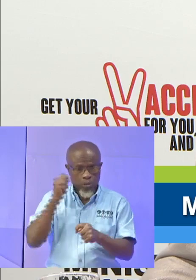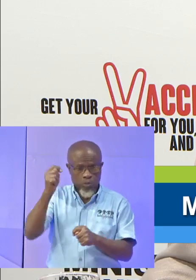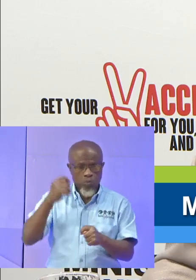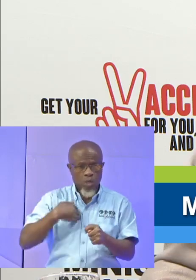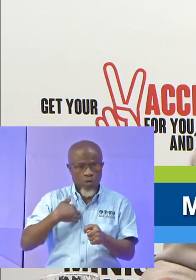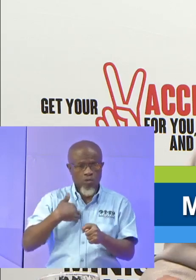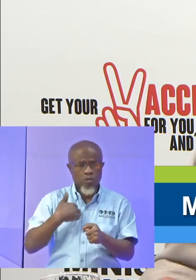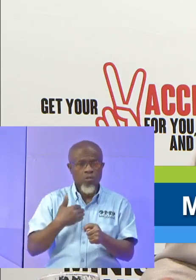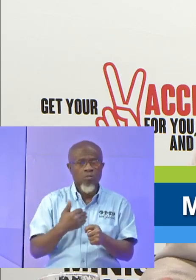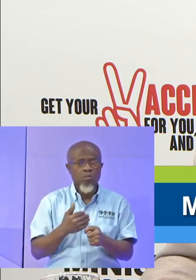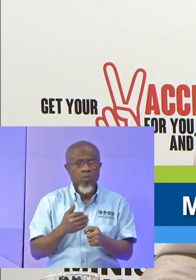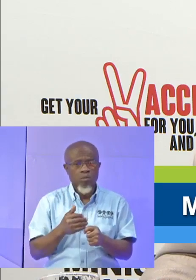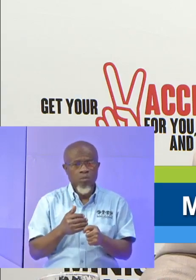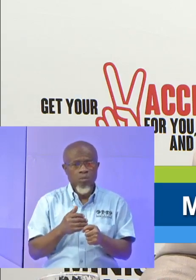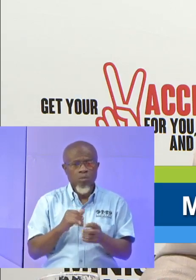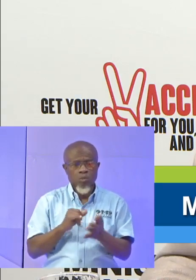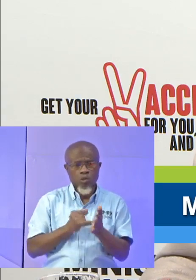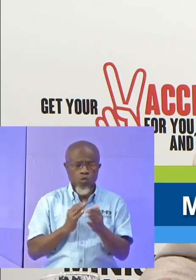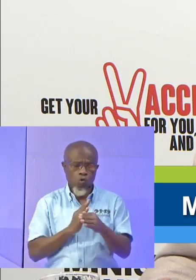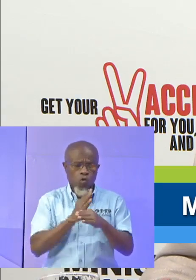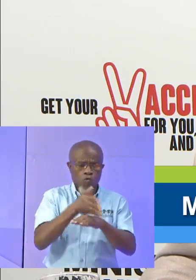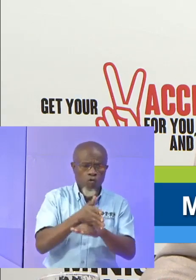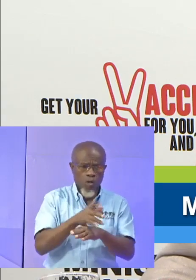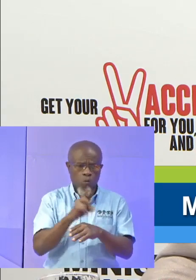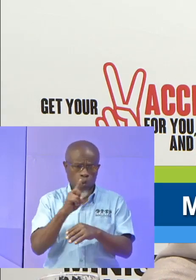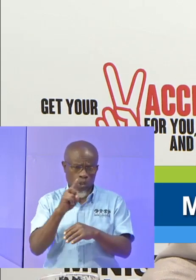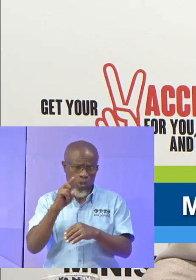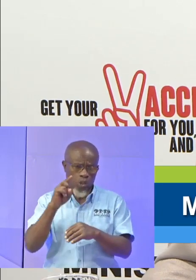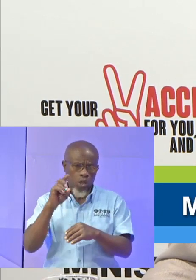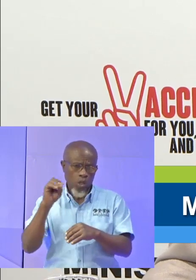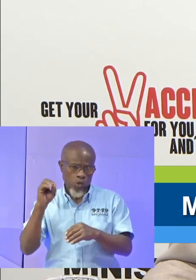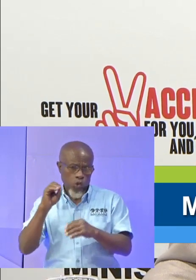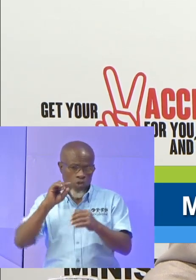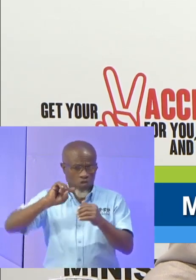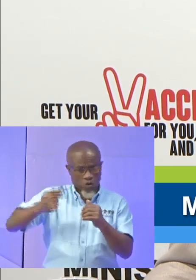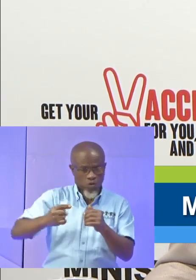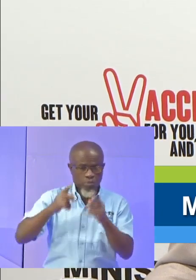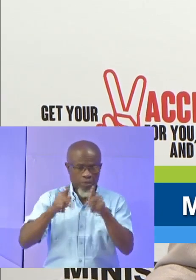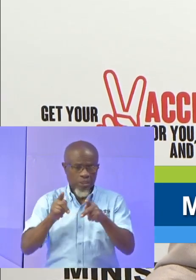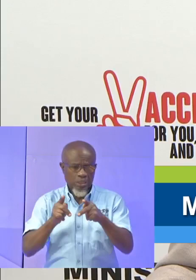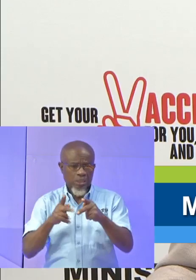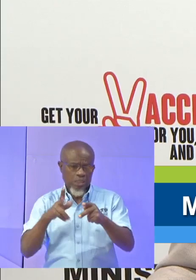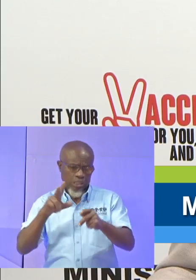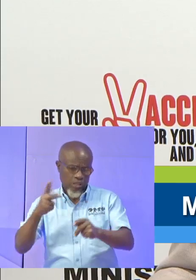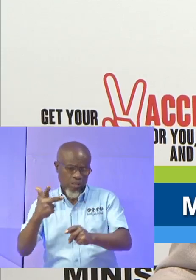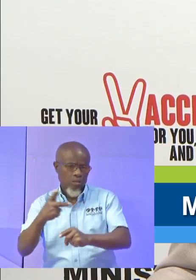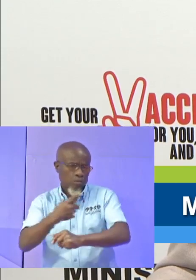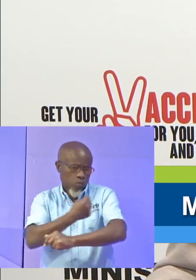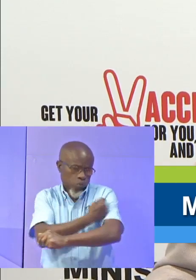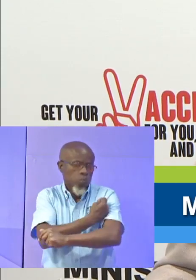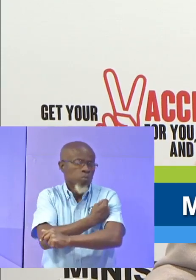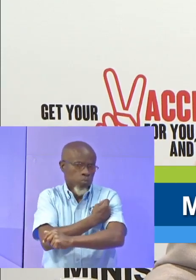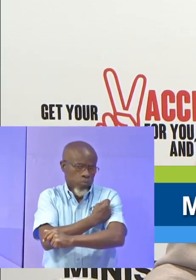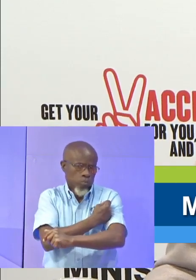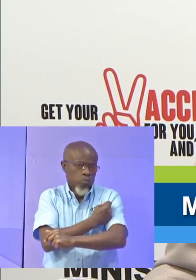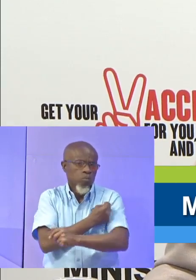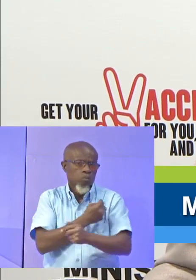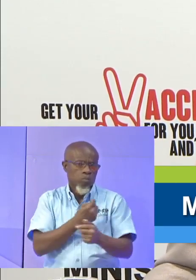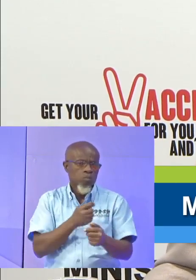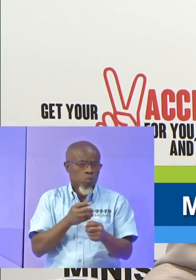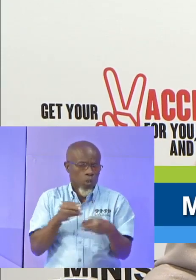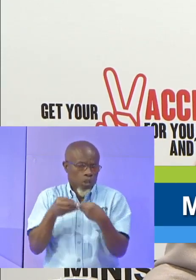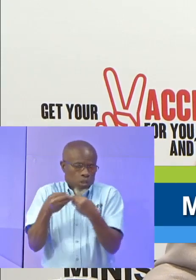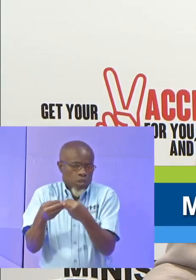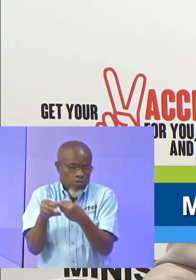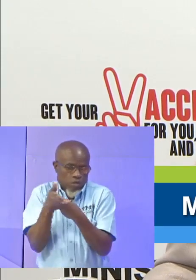persons boosted. That will give those 100,000 persons a level of protection